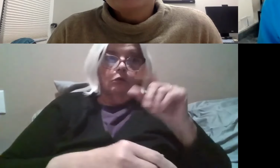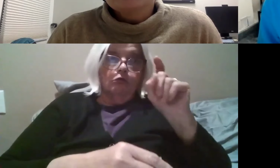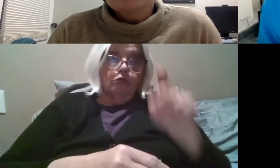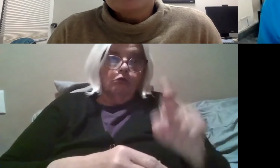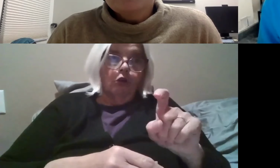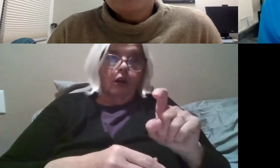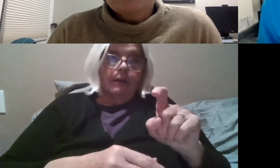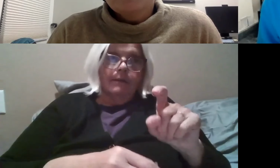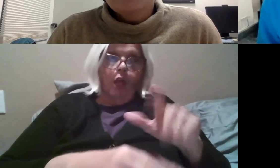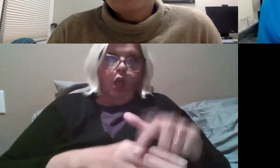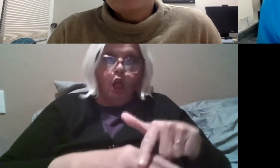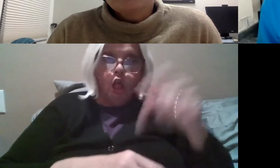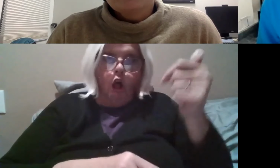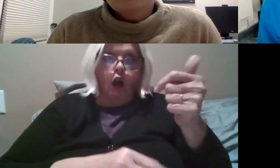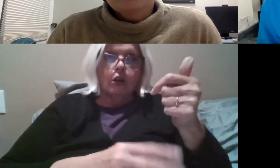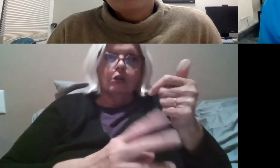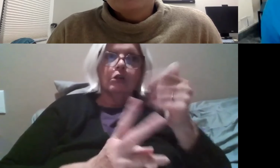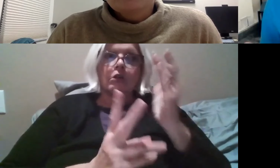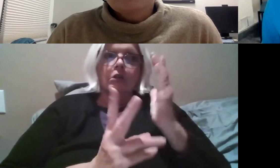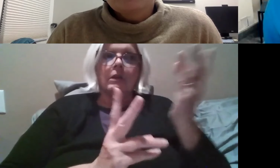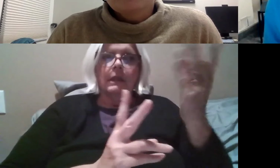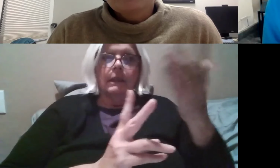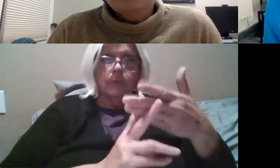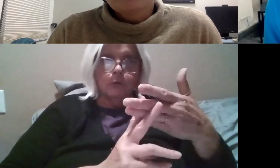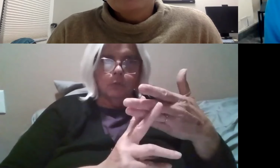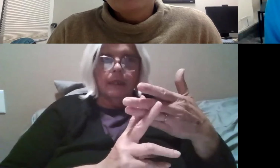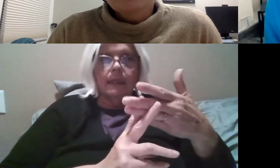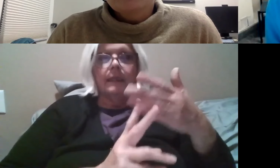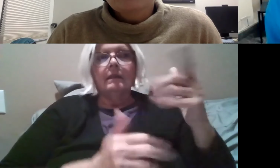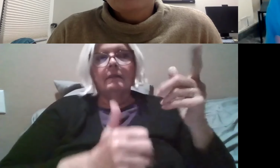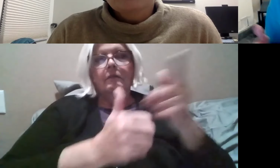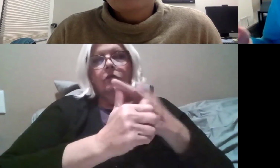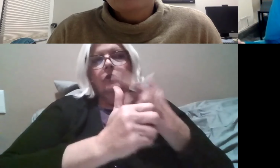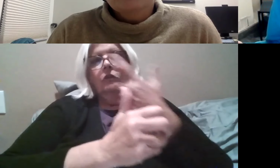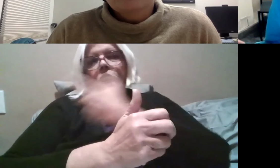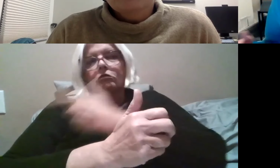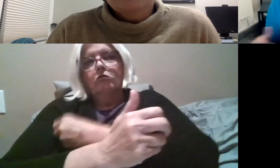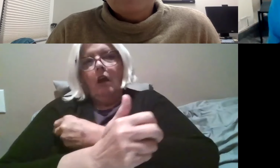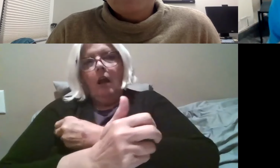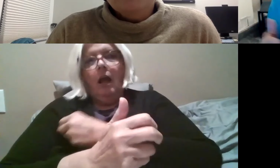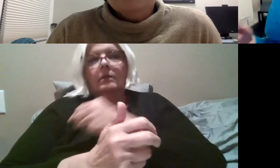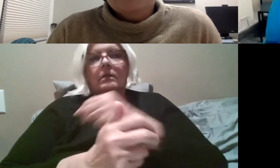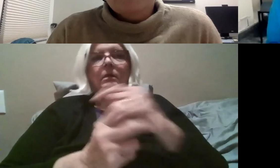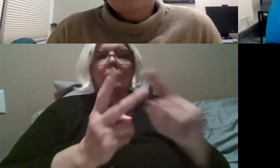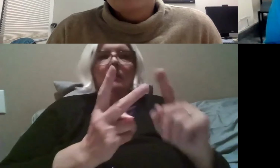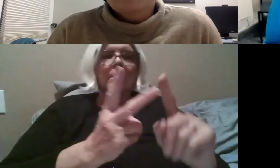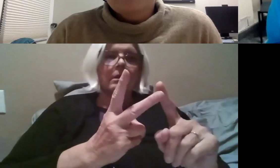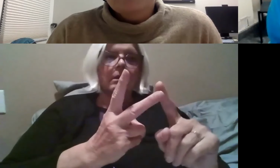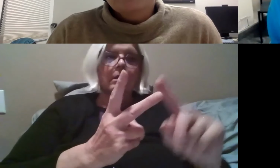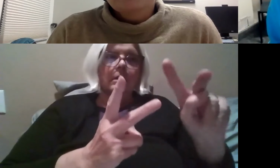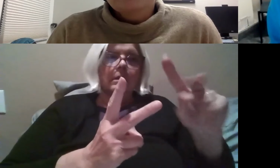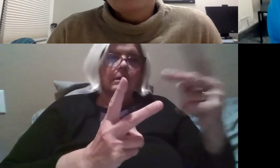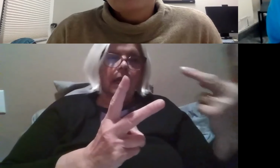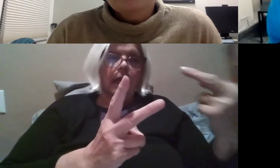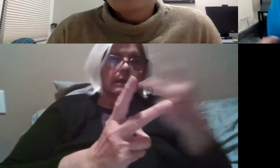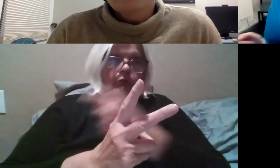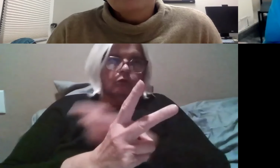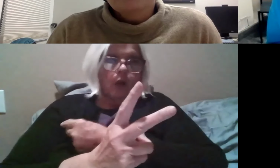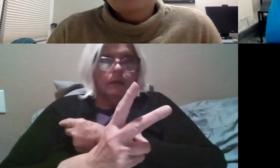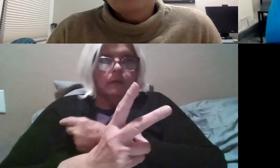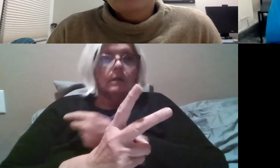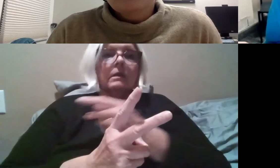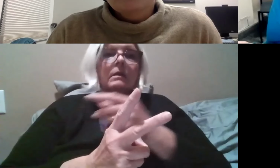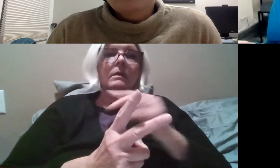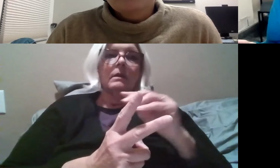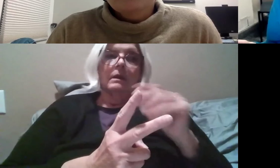recognizing that this person recognizes that there's no data from a study, but had read somewhere that there seems to be less